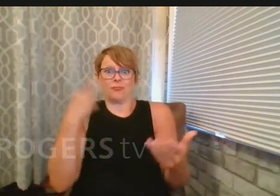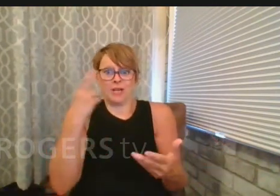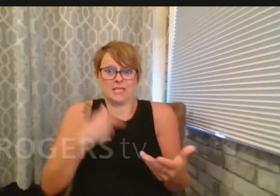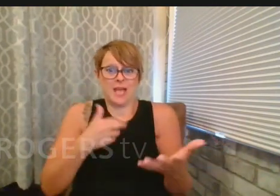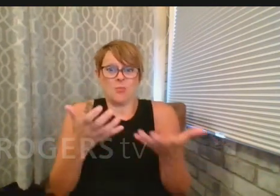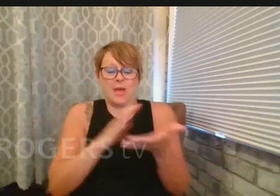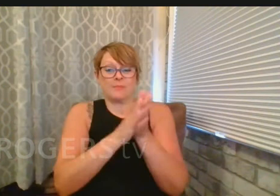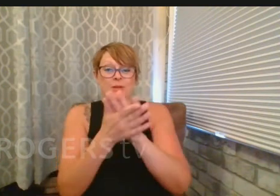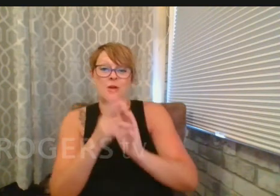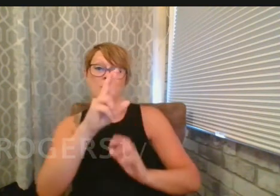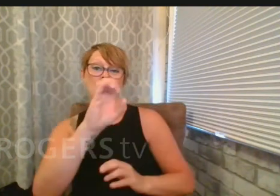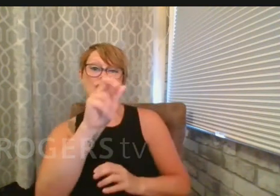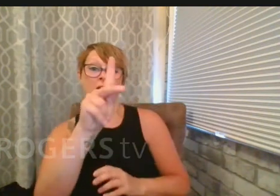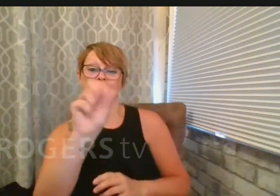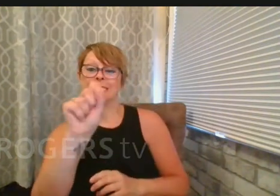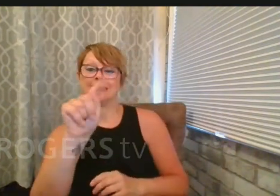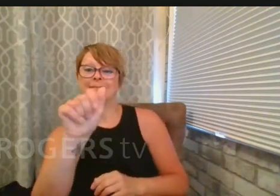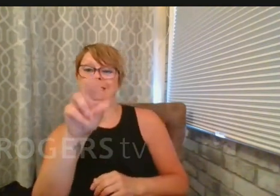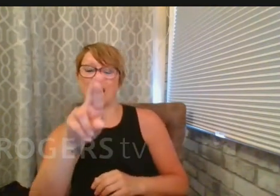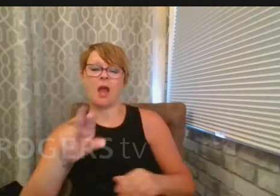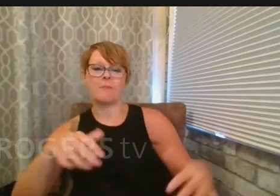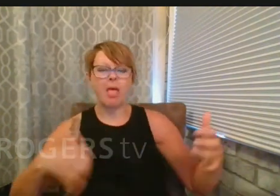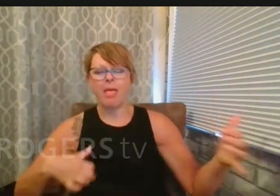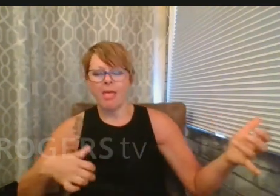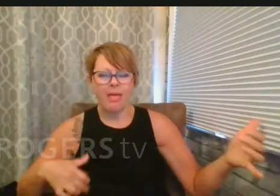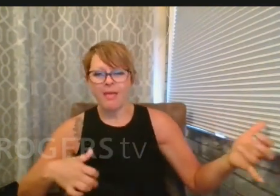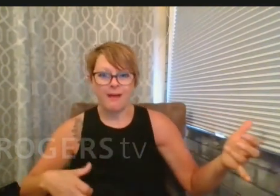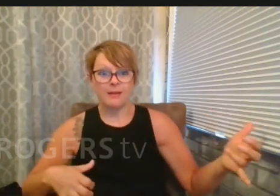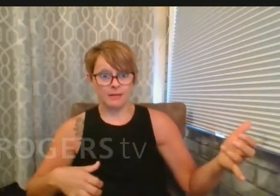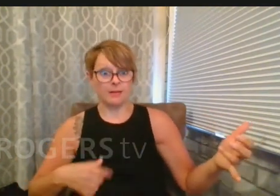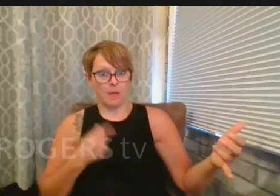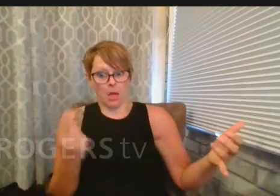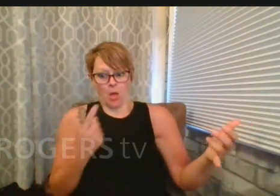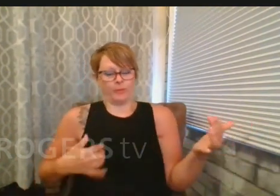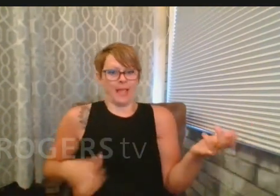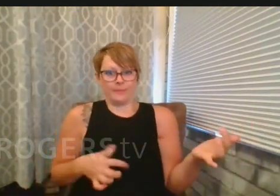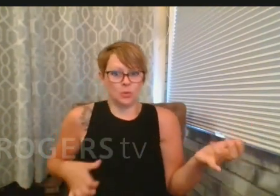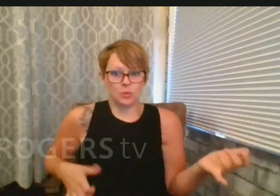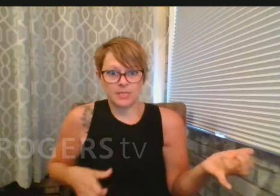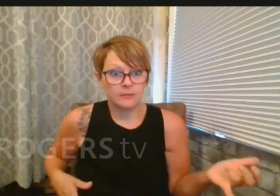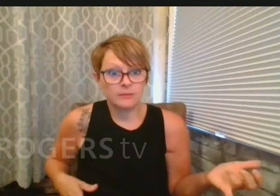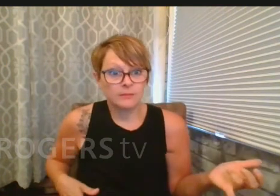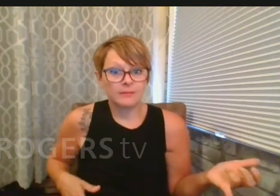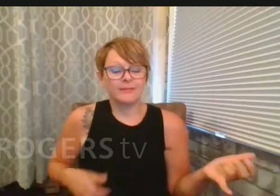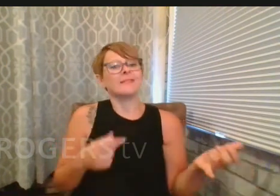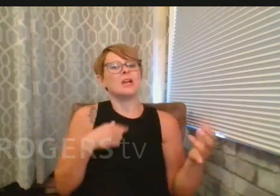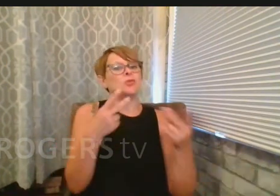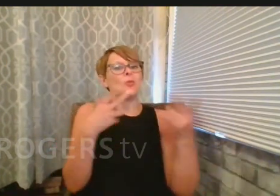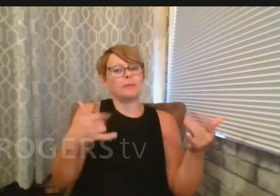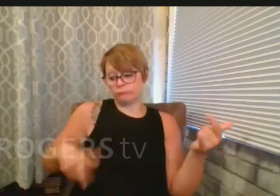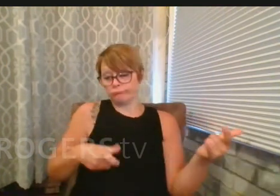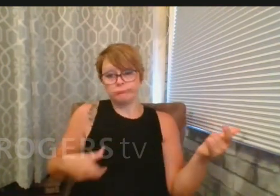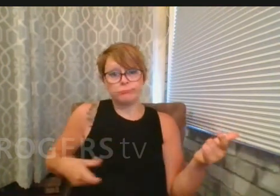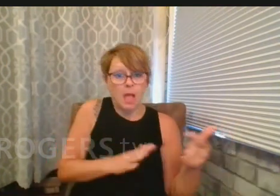I know it sounds funny, but I play music, so I perform music around town for people,